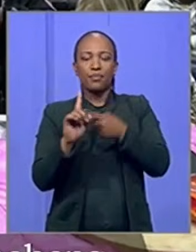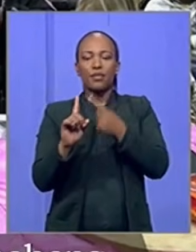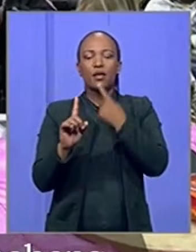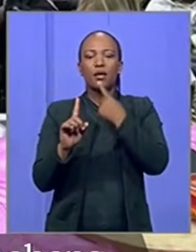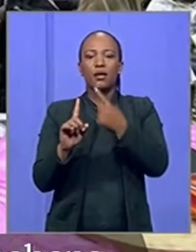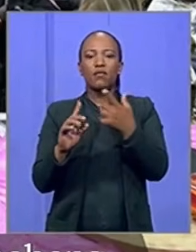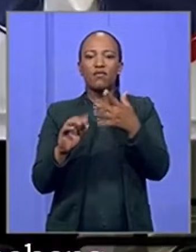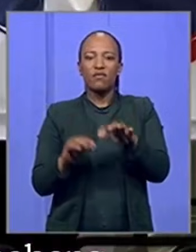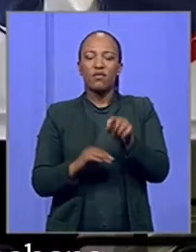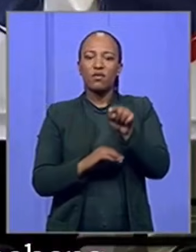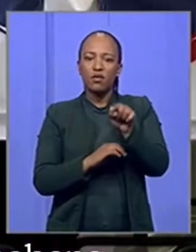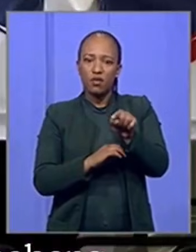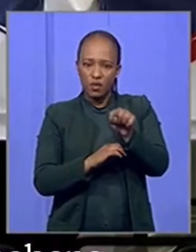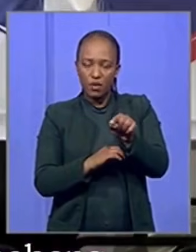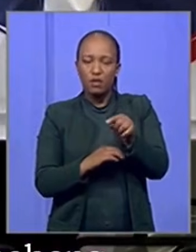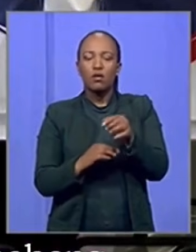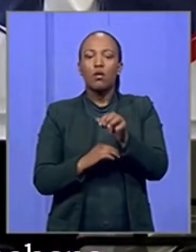thoko diranta tse dibilione tse